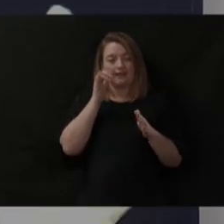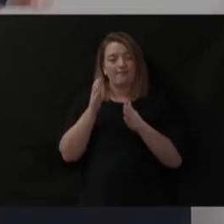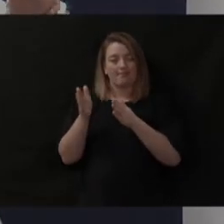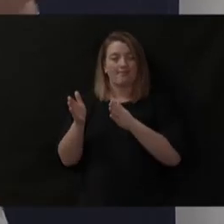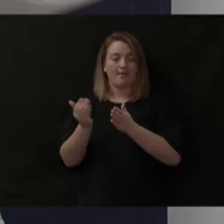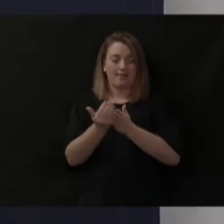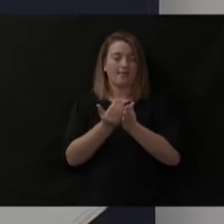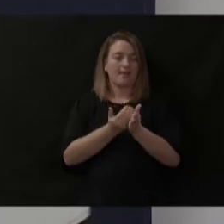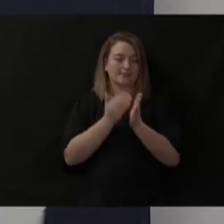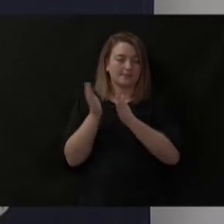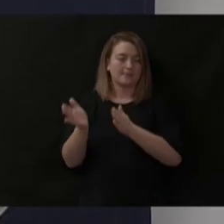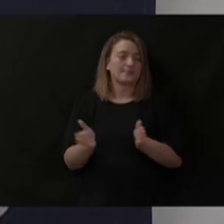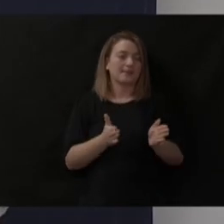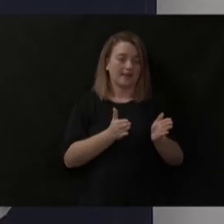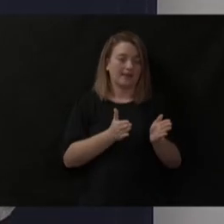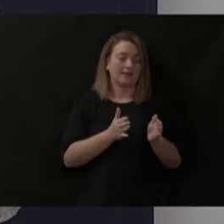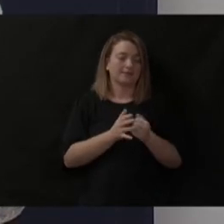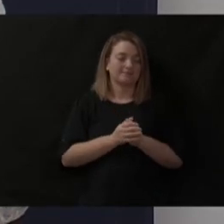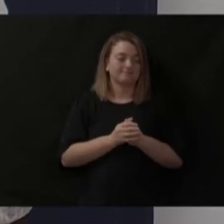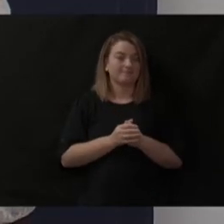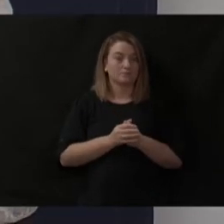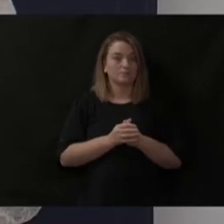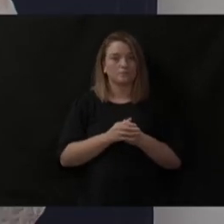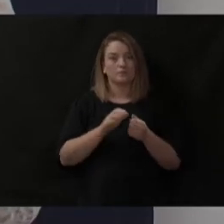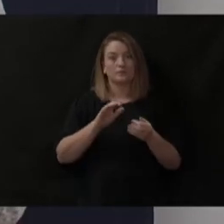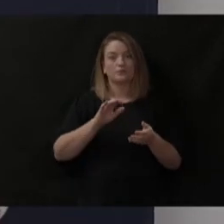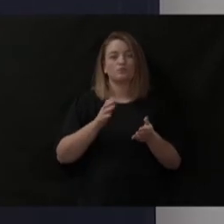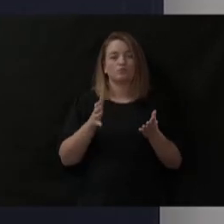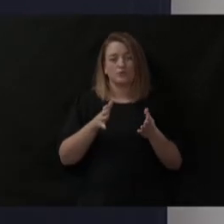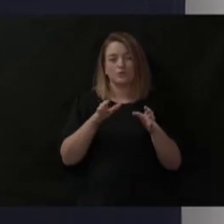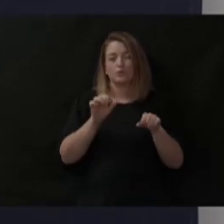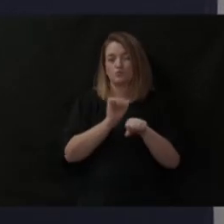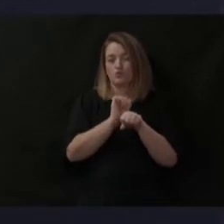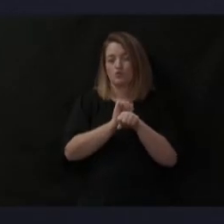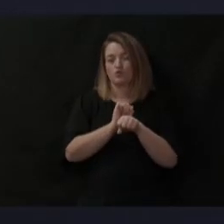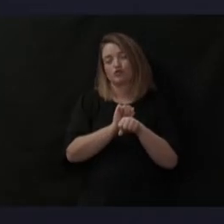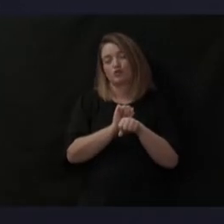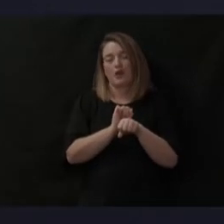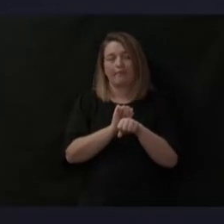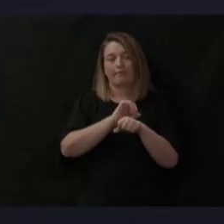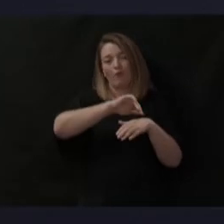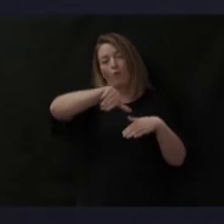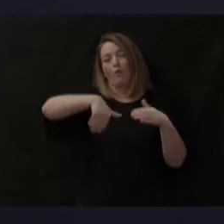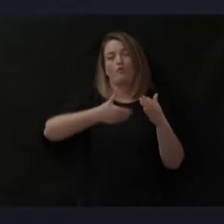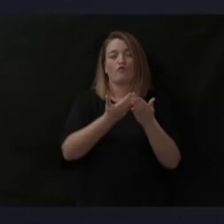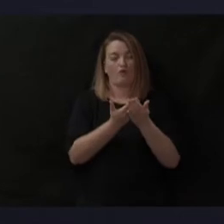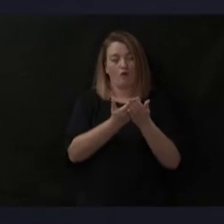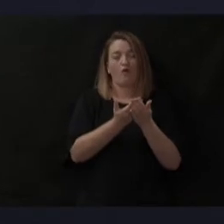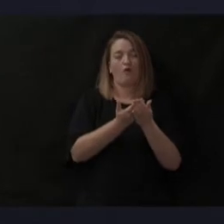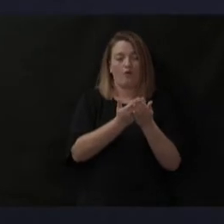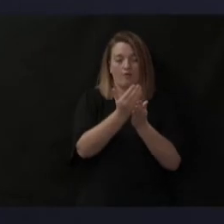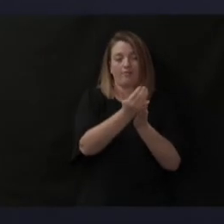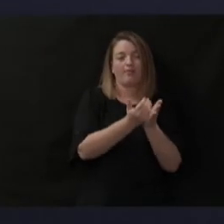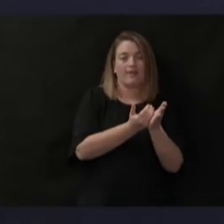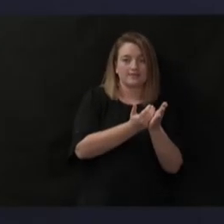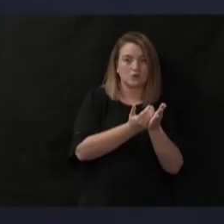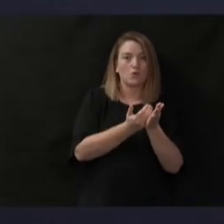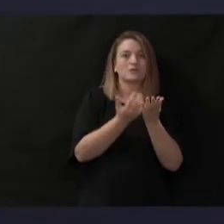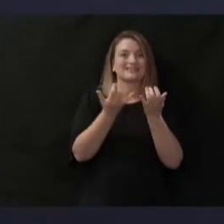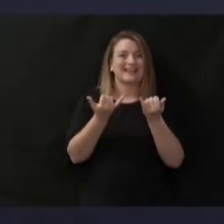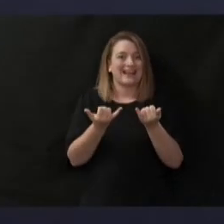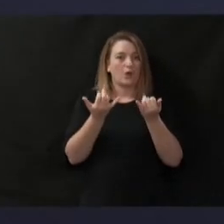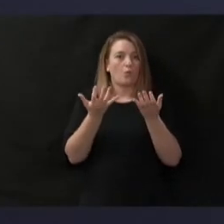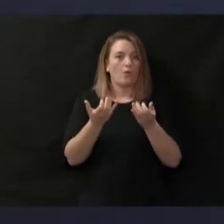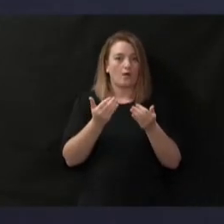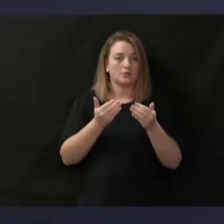did the overall lesson, but I want to go through it a little bit more slowly and methodically today. If you take out your Marion